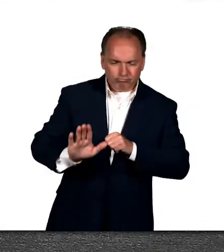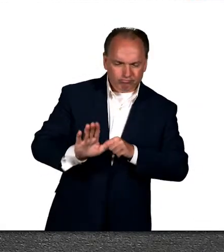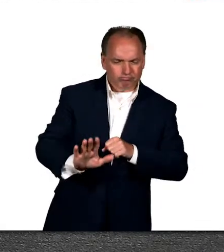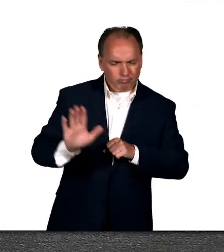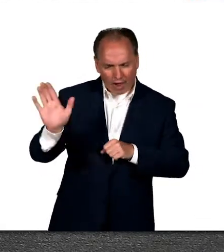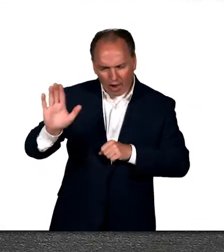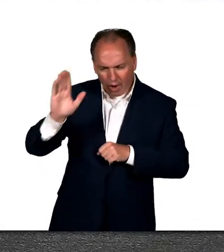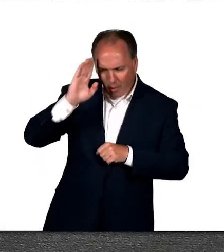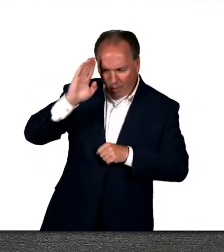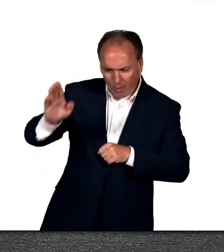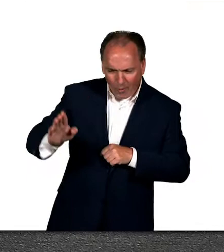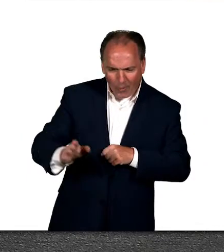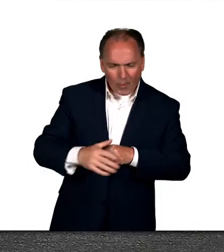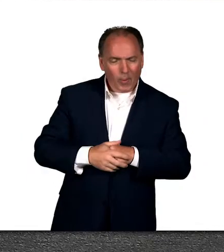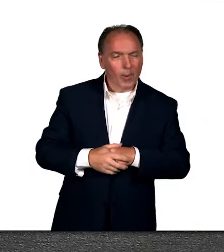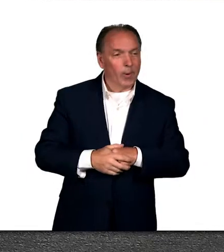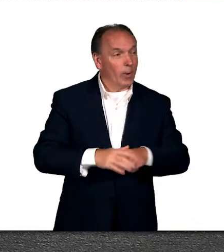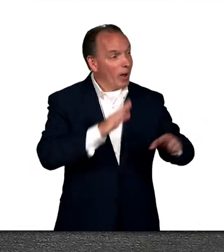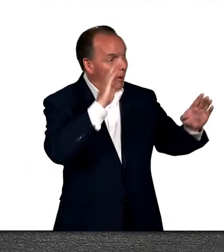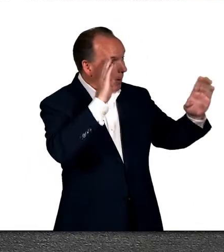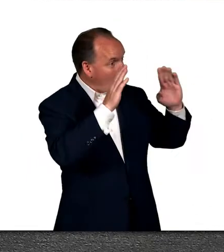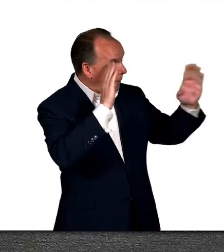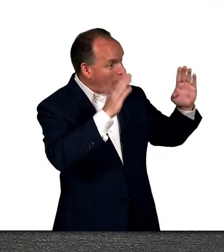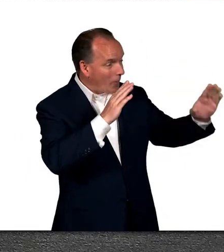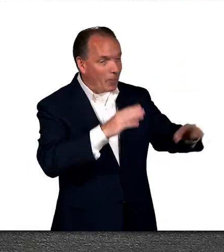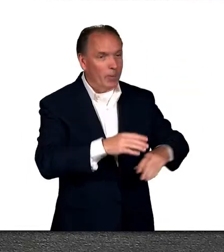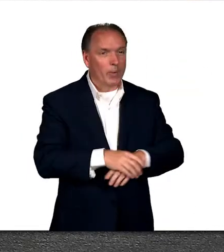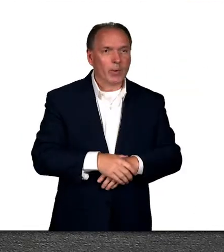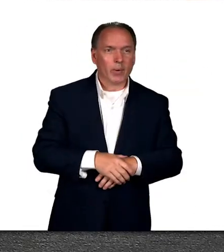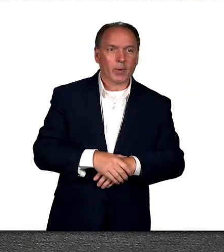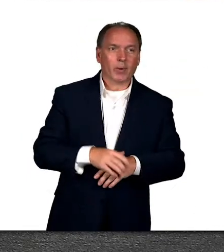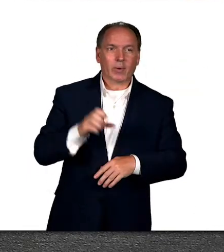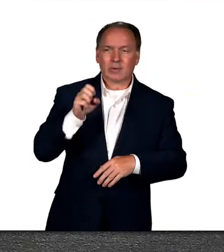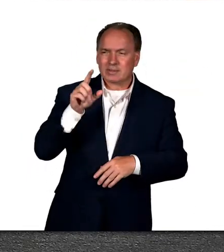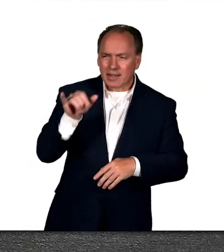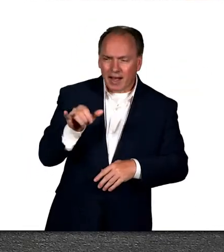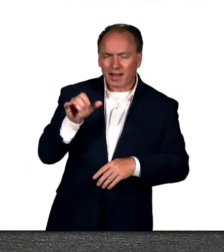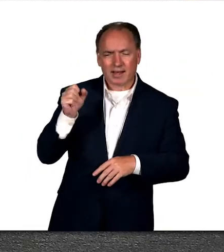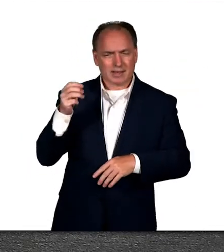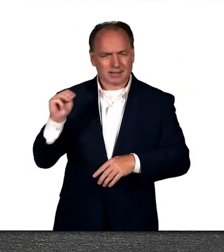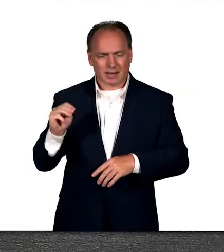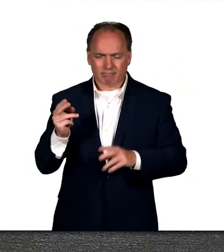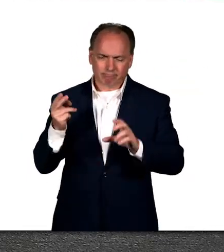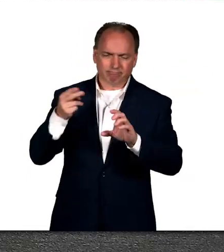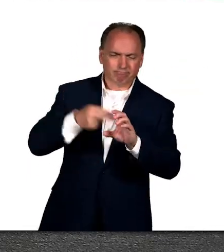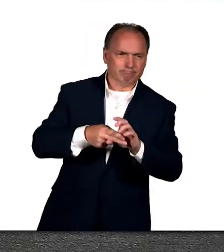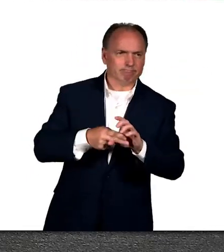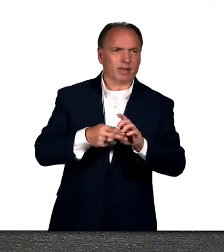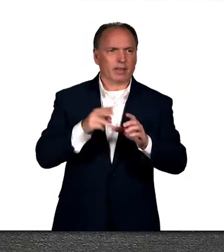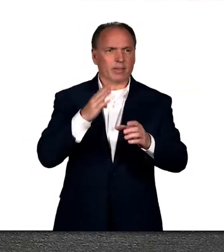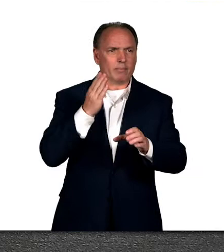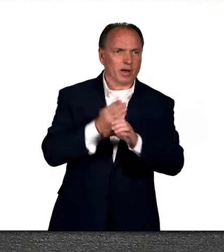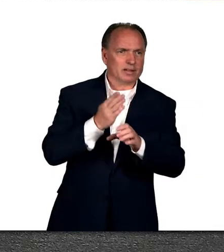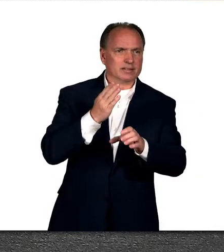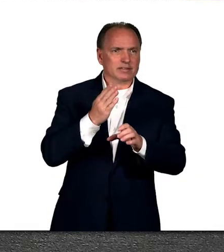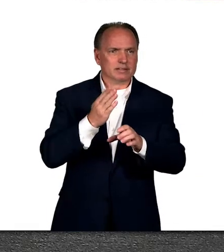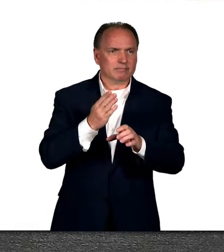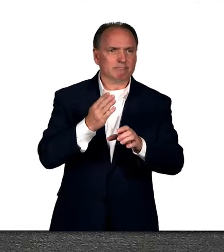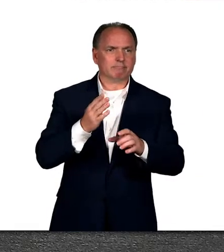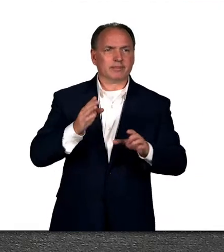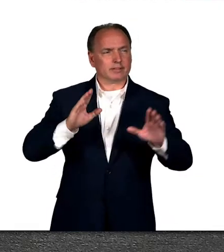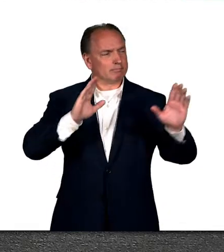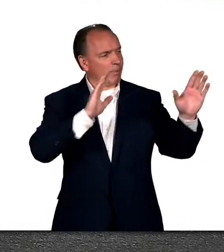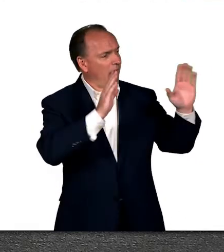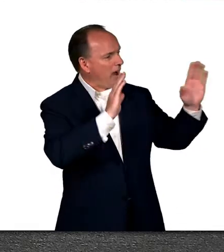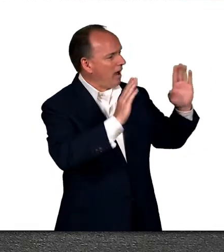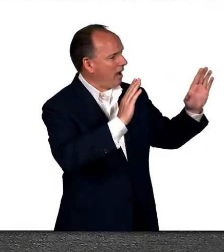horn. Hi, say all the children in the bus. Sally and Sam climb in and wave goodbye to Jip as the bus